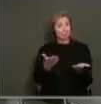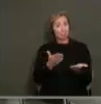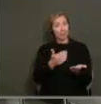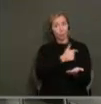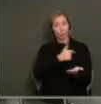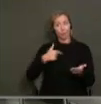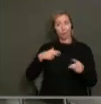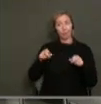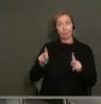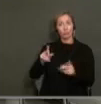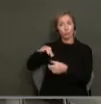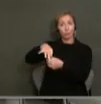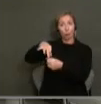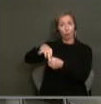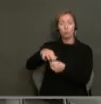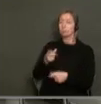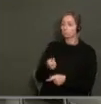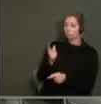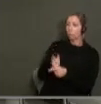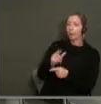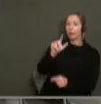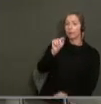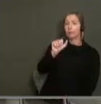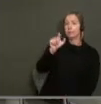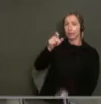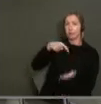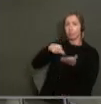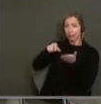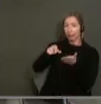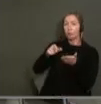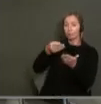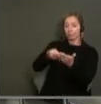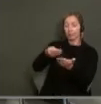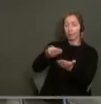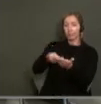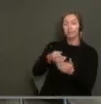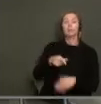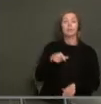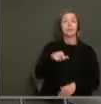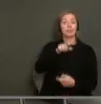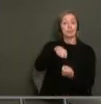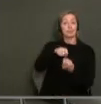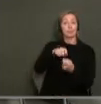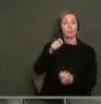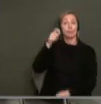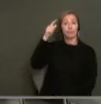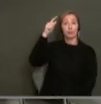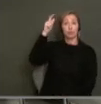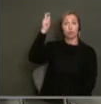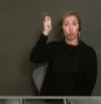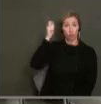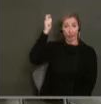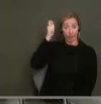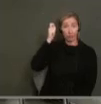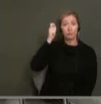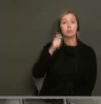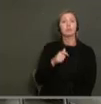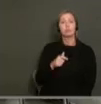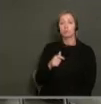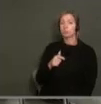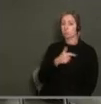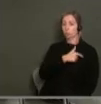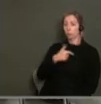absolutely right. This is taxpayer dollars. And for this particular grant that the question is being asked, we went